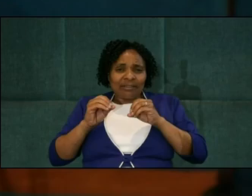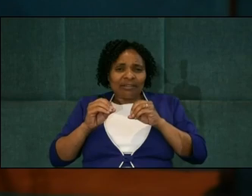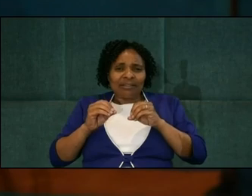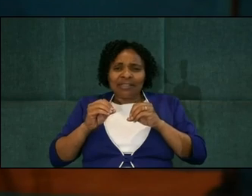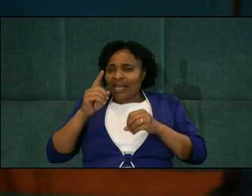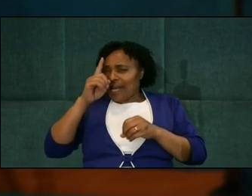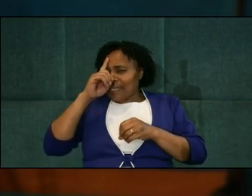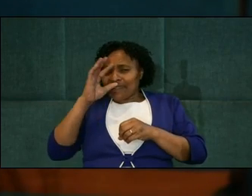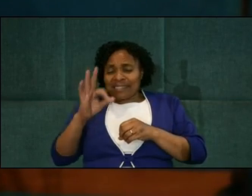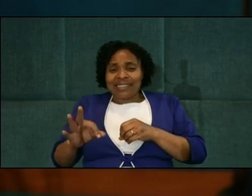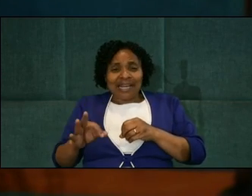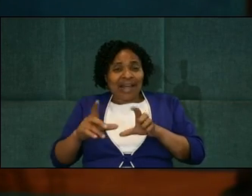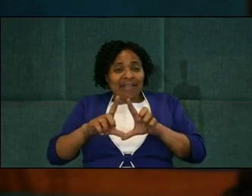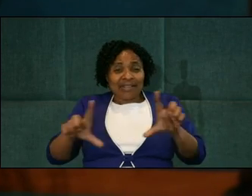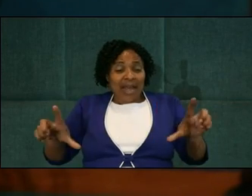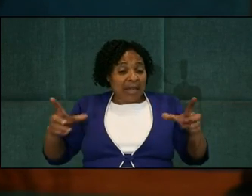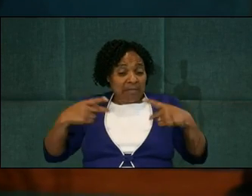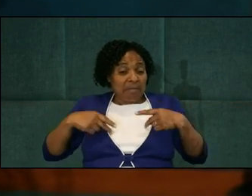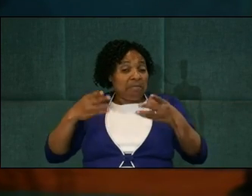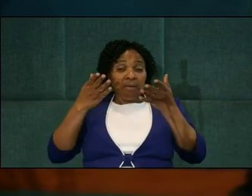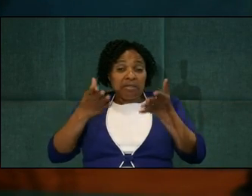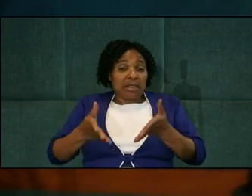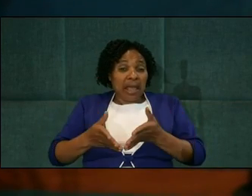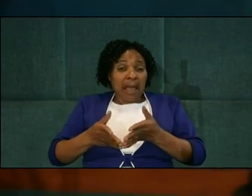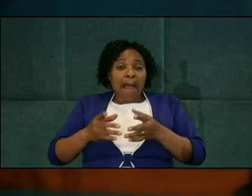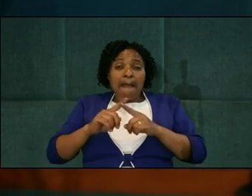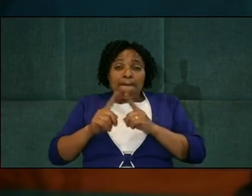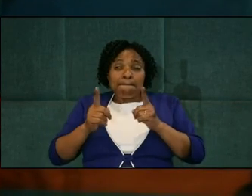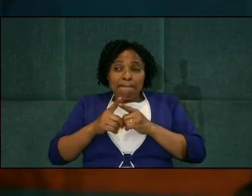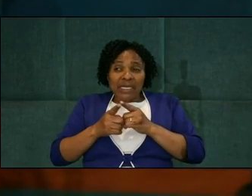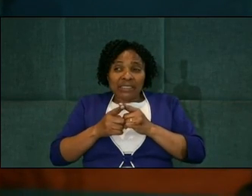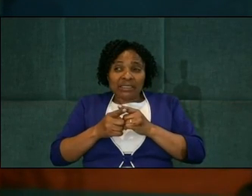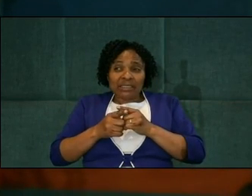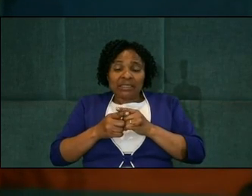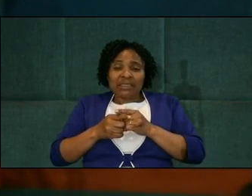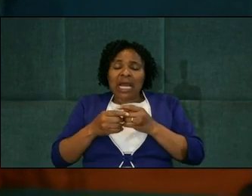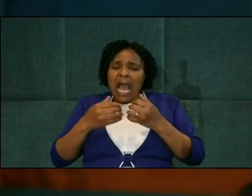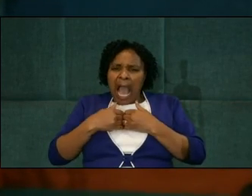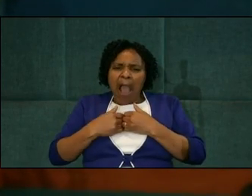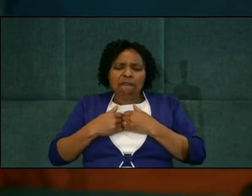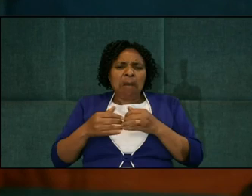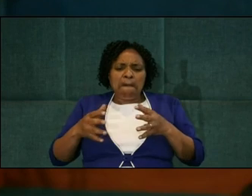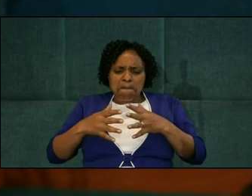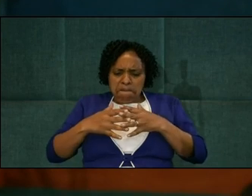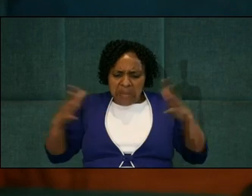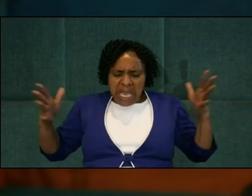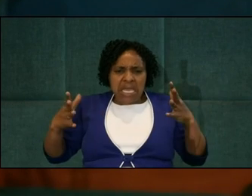very serious, not only is the people big and strong, but the very land eat up the inhabitants.